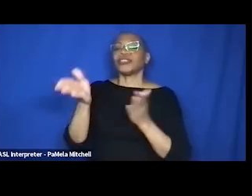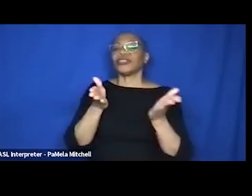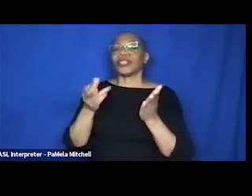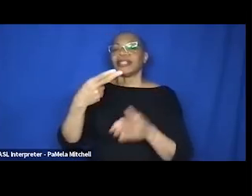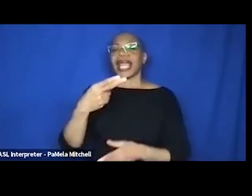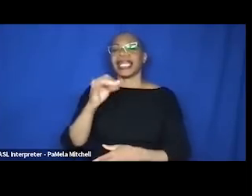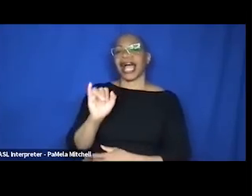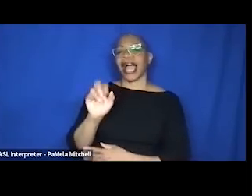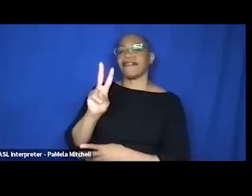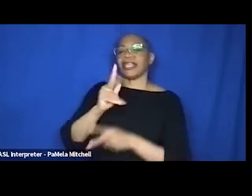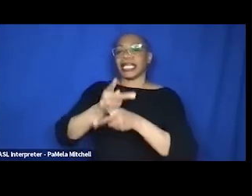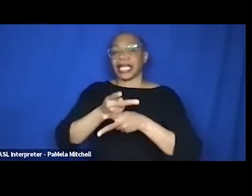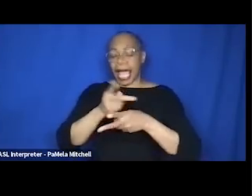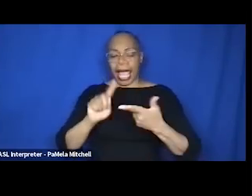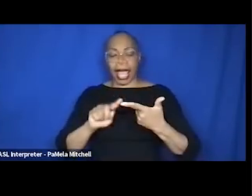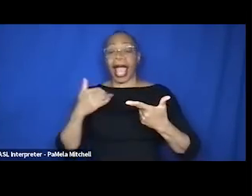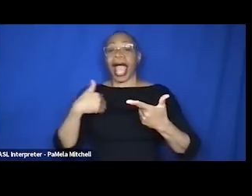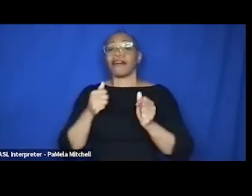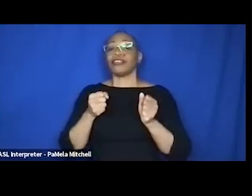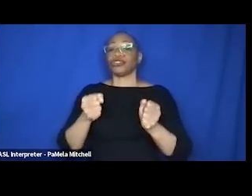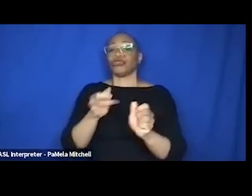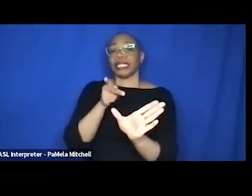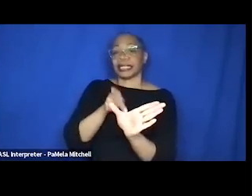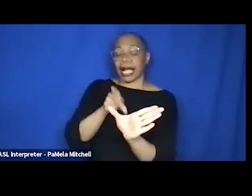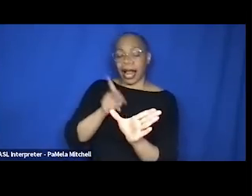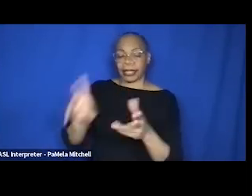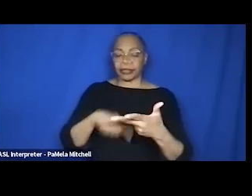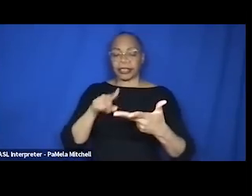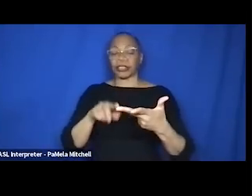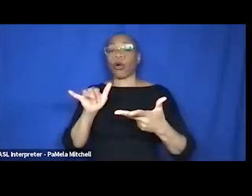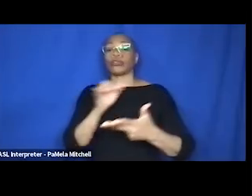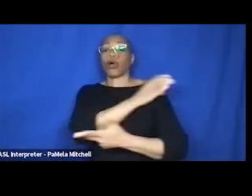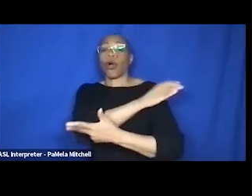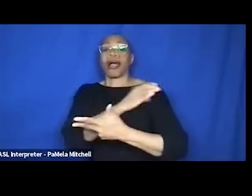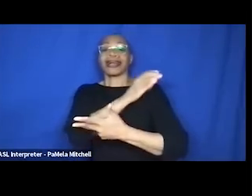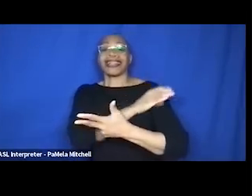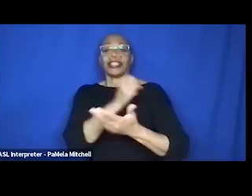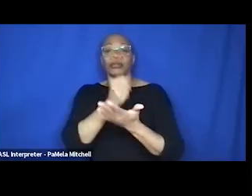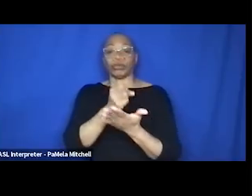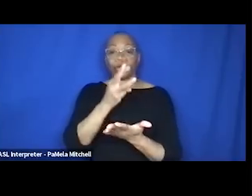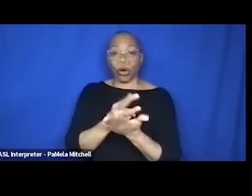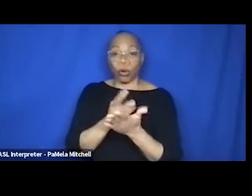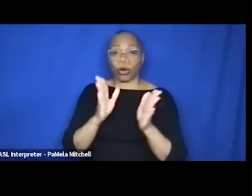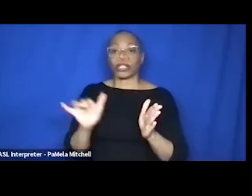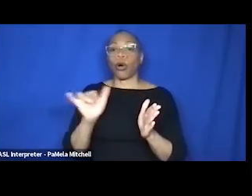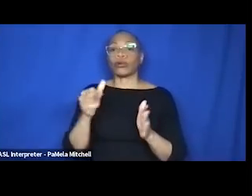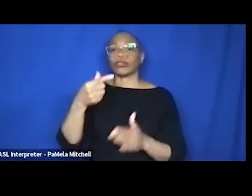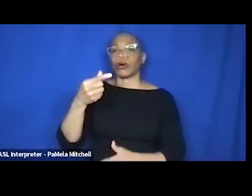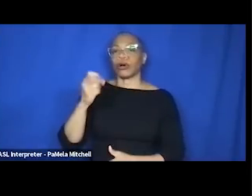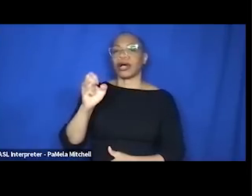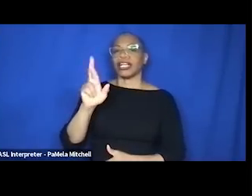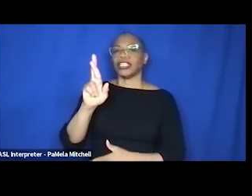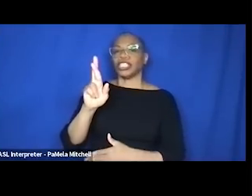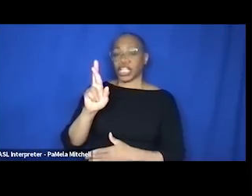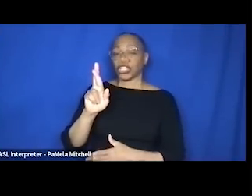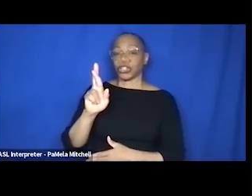street psychiatrist. We have clinical social workers that come down. We do gender affirming care, which is